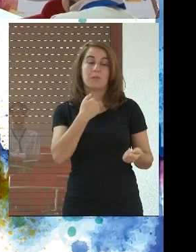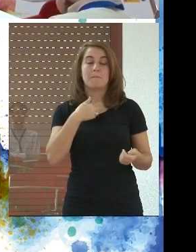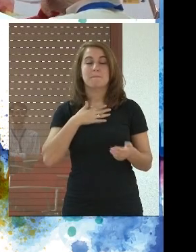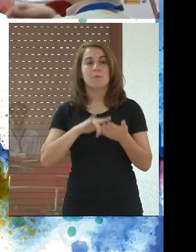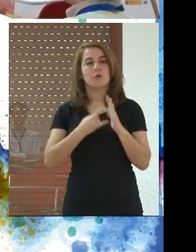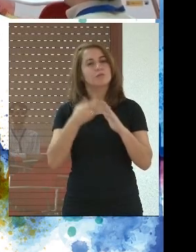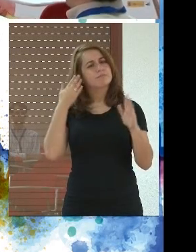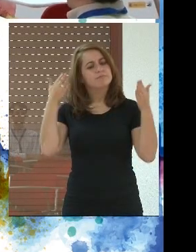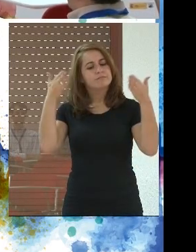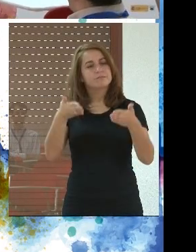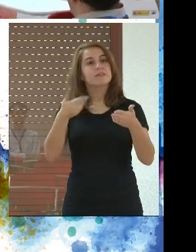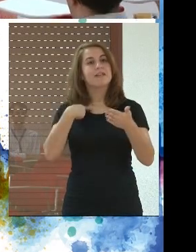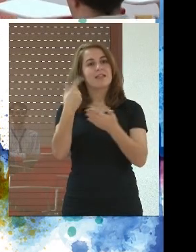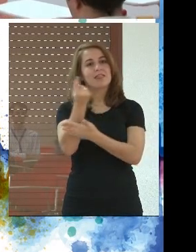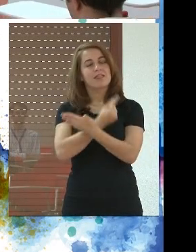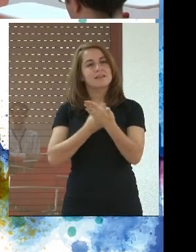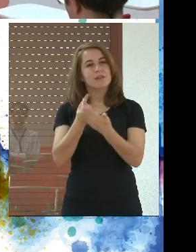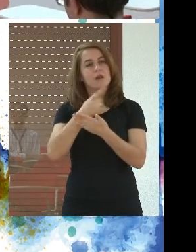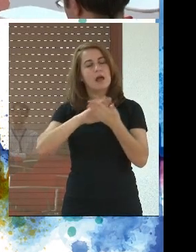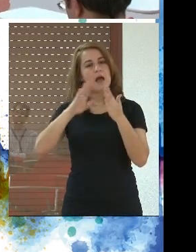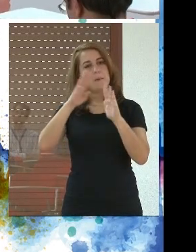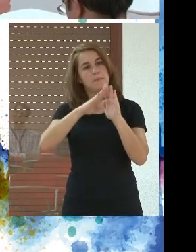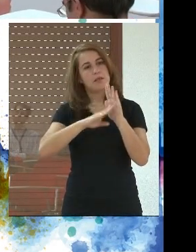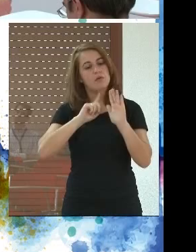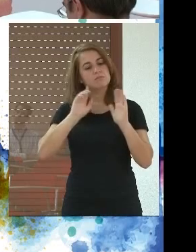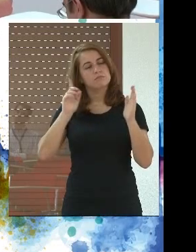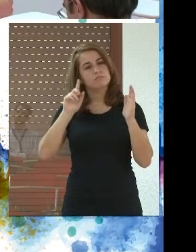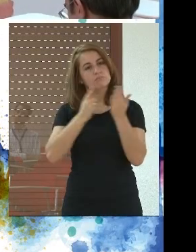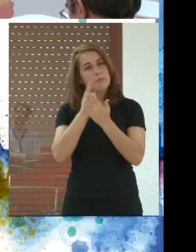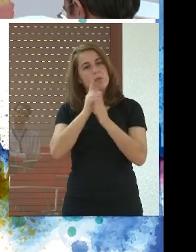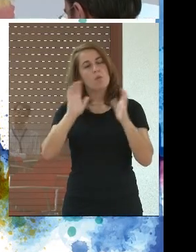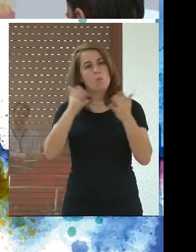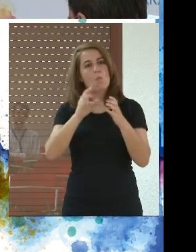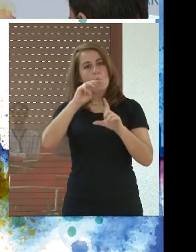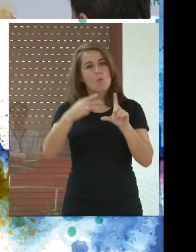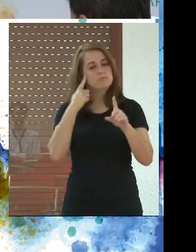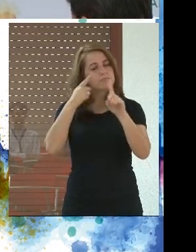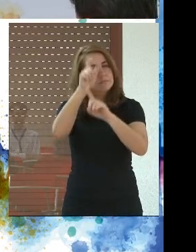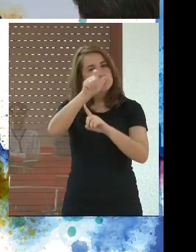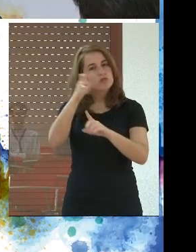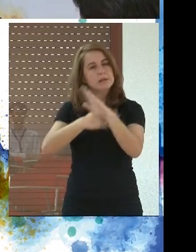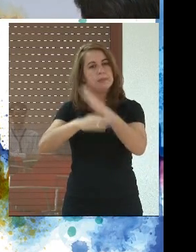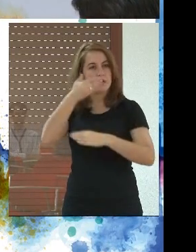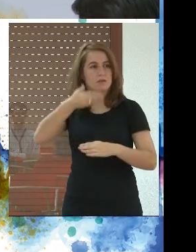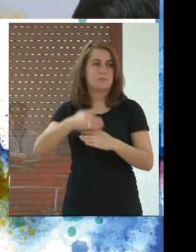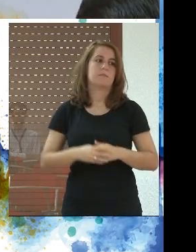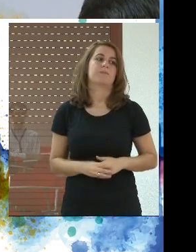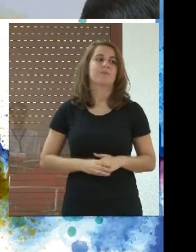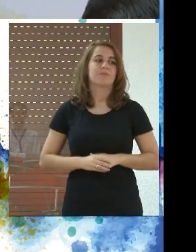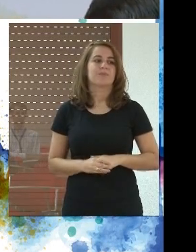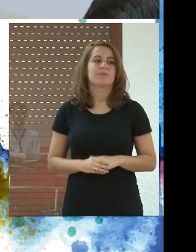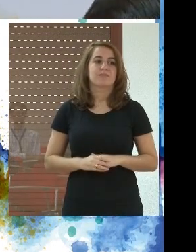As you said, my project deals with designing a web navigation tool for people with severe